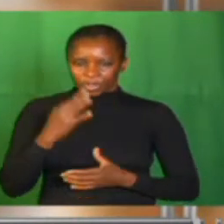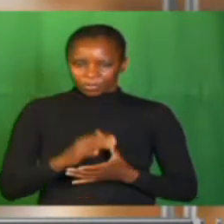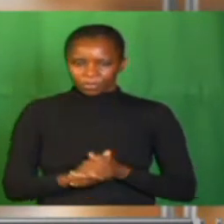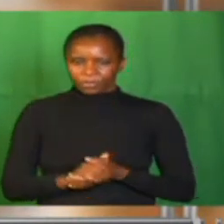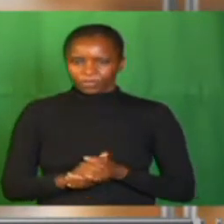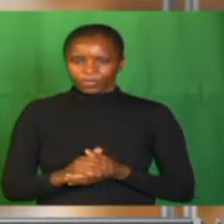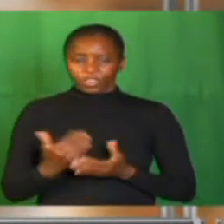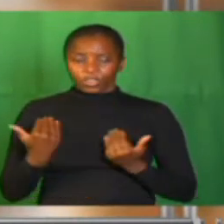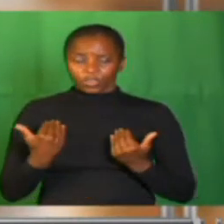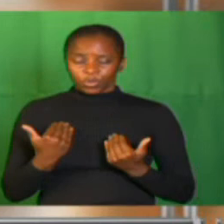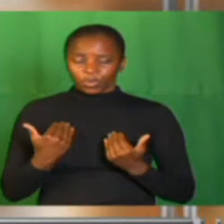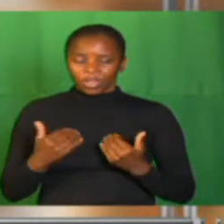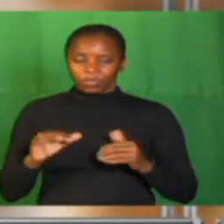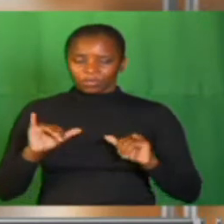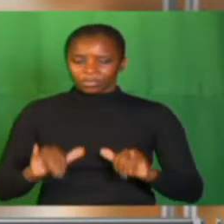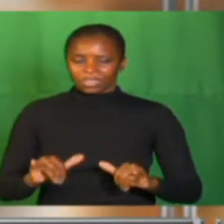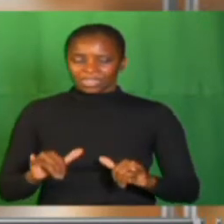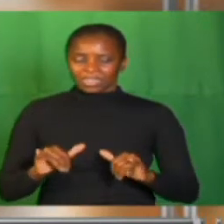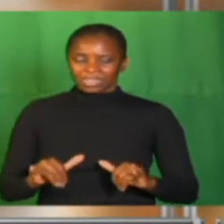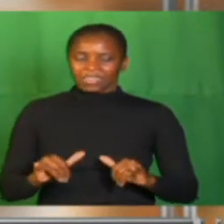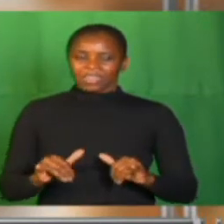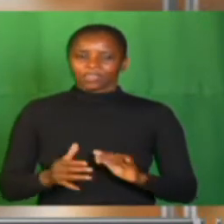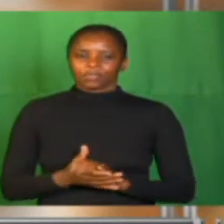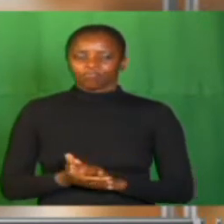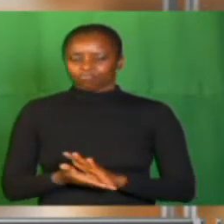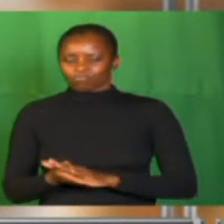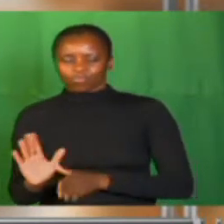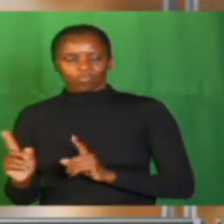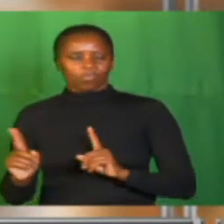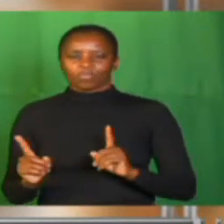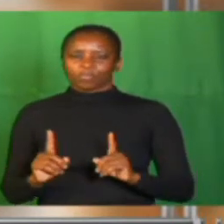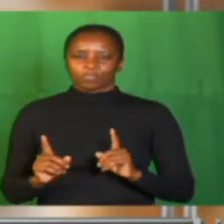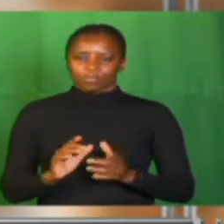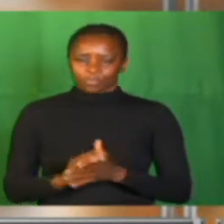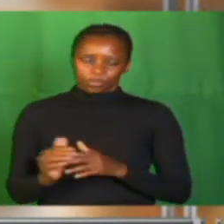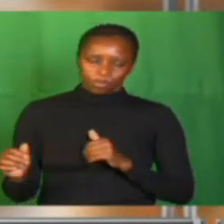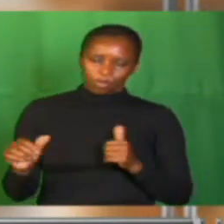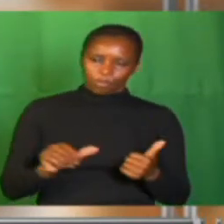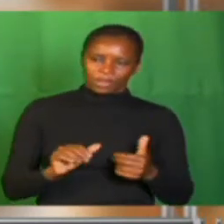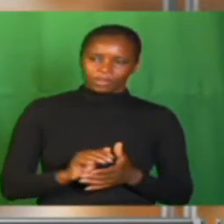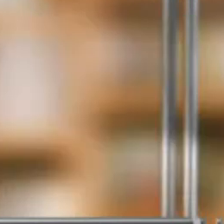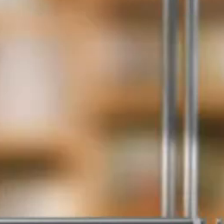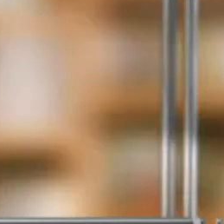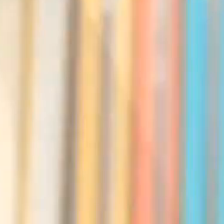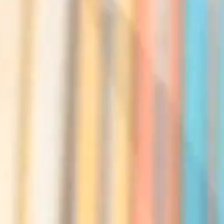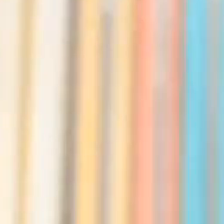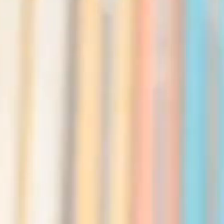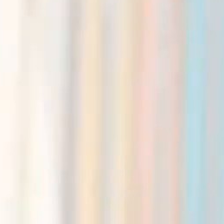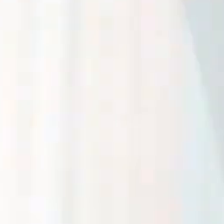Form 3s do not go anywhere. We will be back after this infomercial.